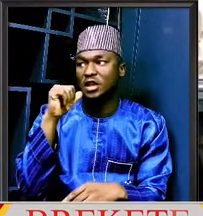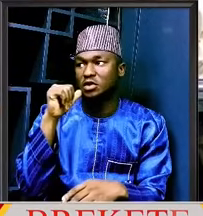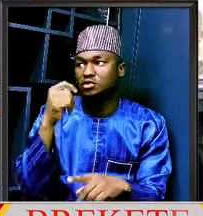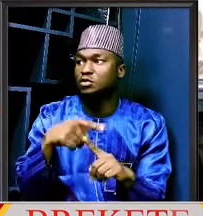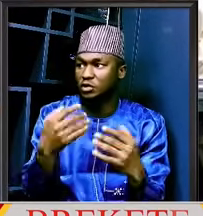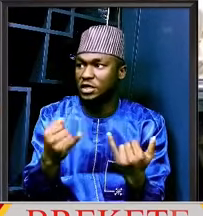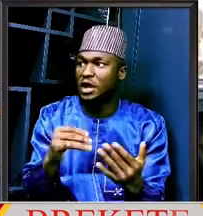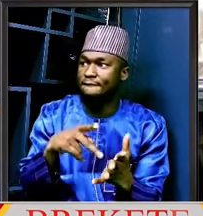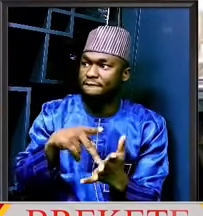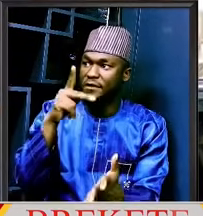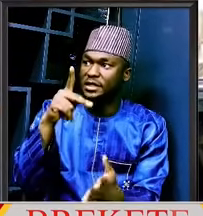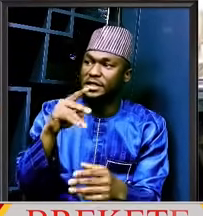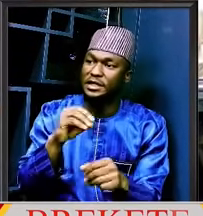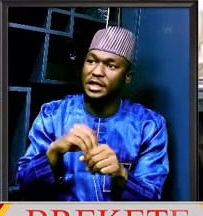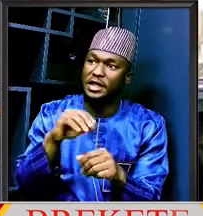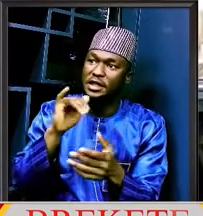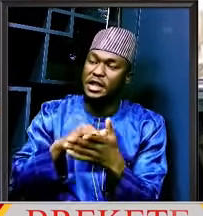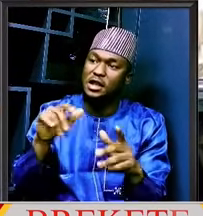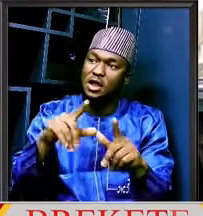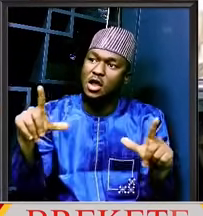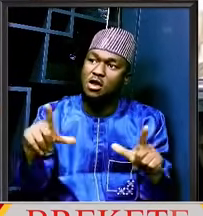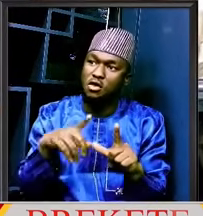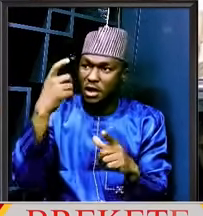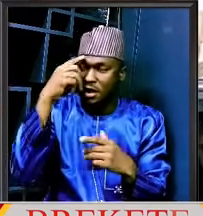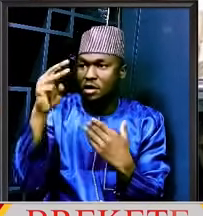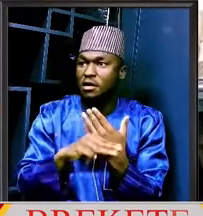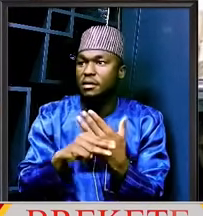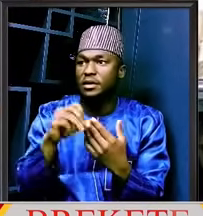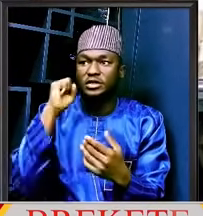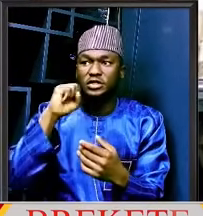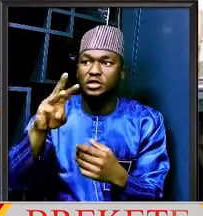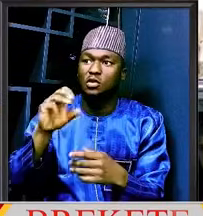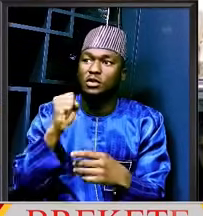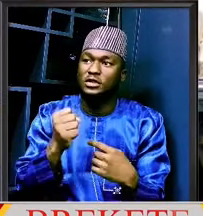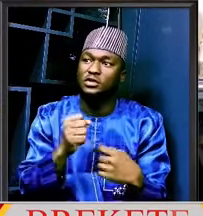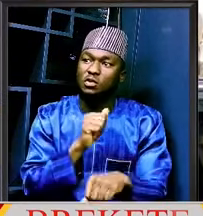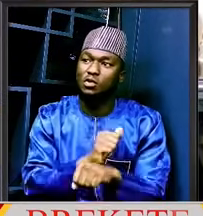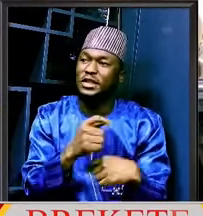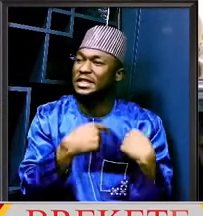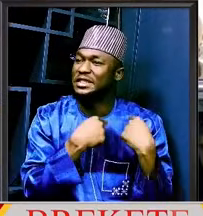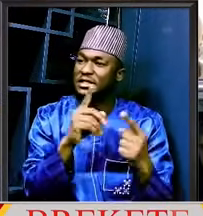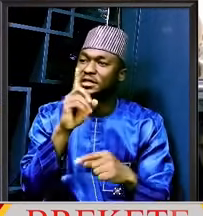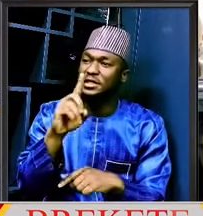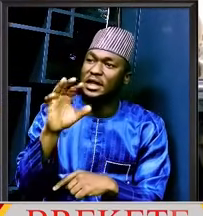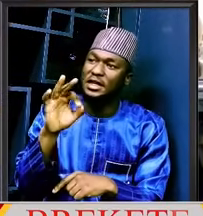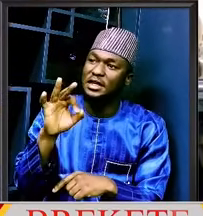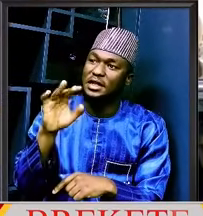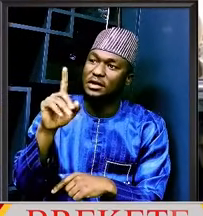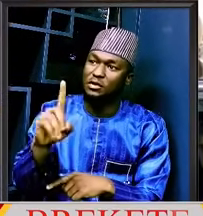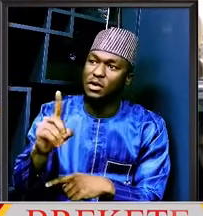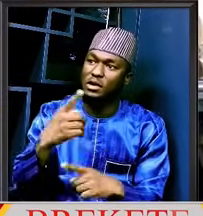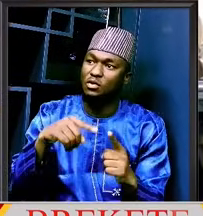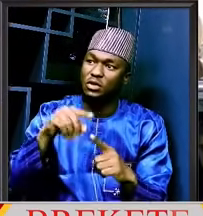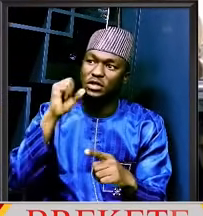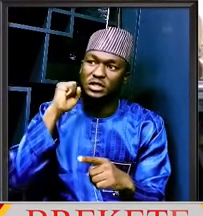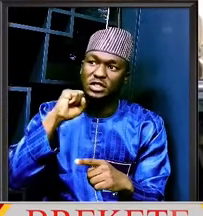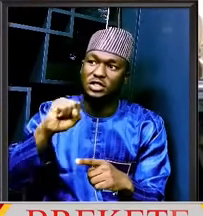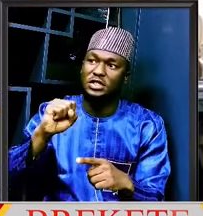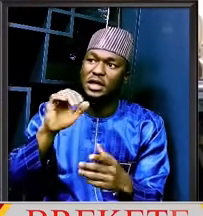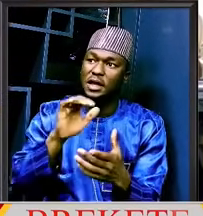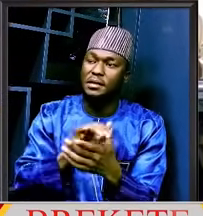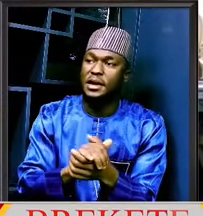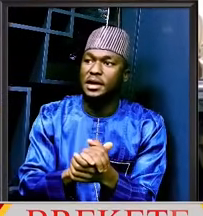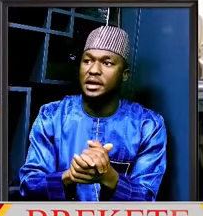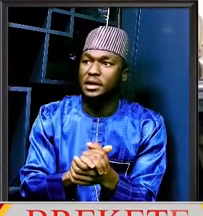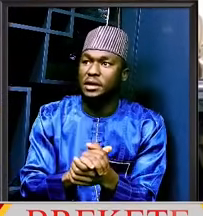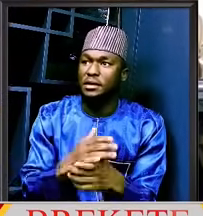in Boko local government. She has been working there since 91, when she got married to a thief